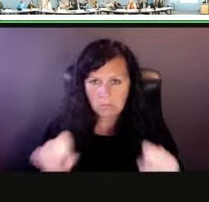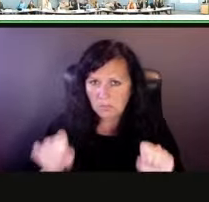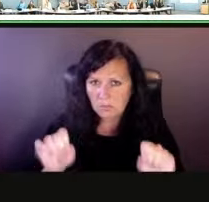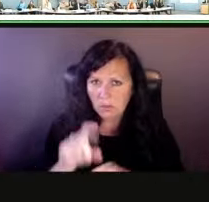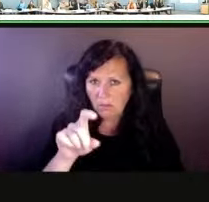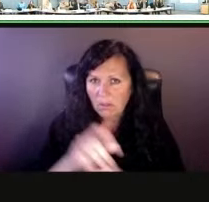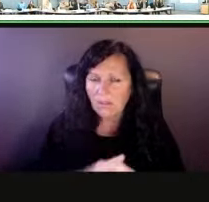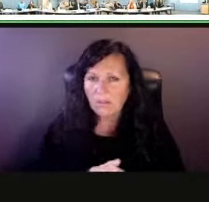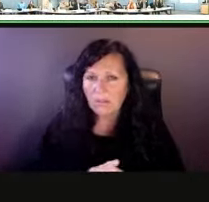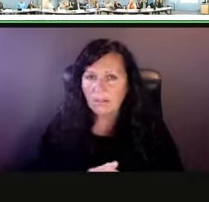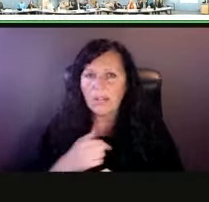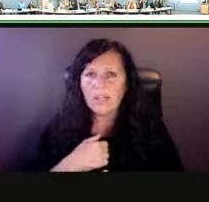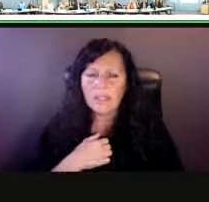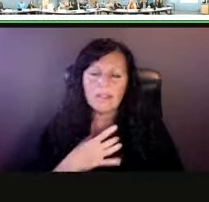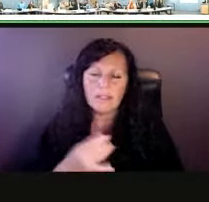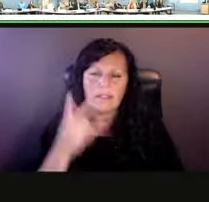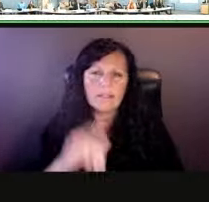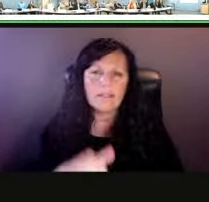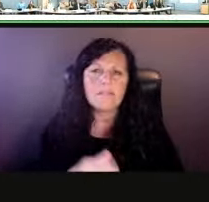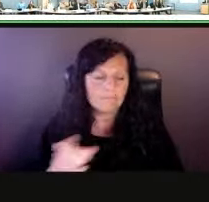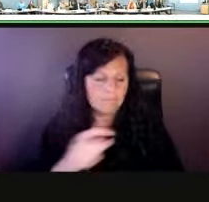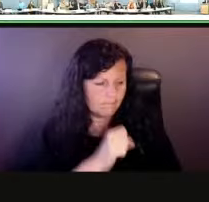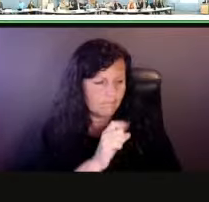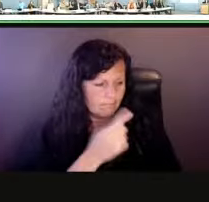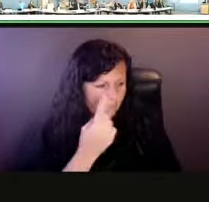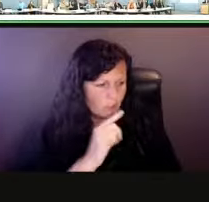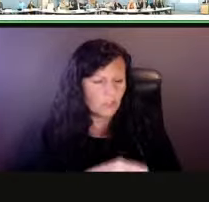really interested in that. Yeah, absolutely.